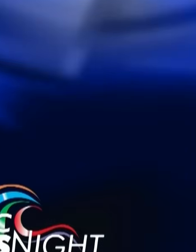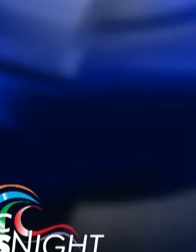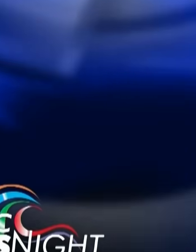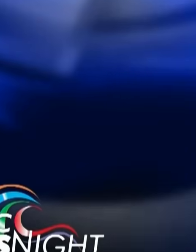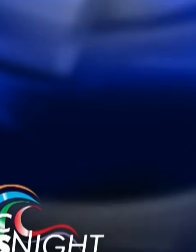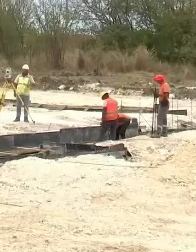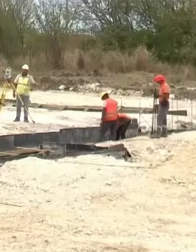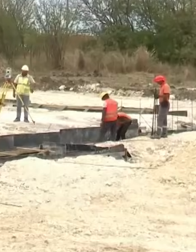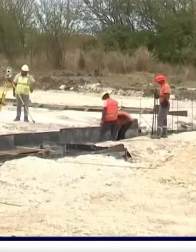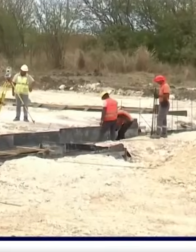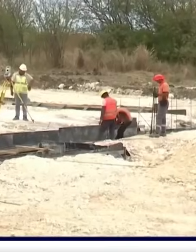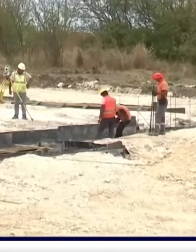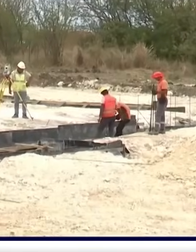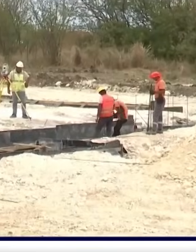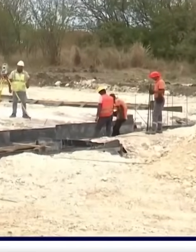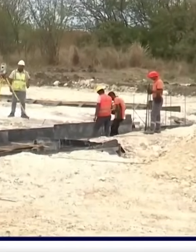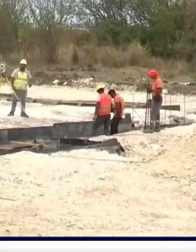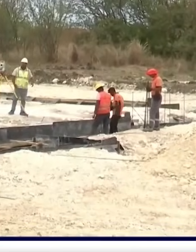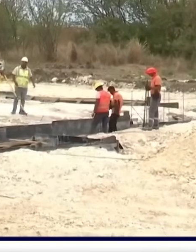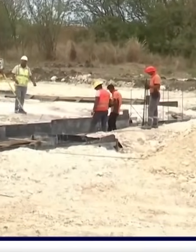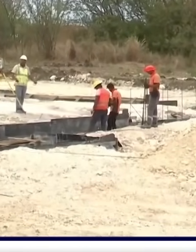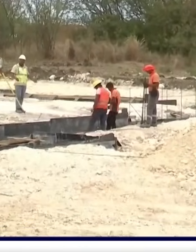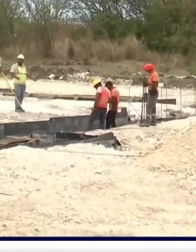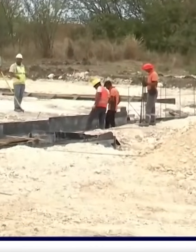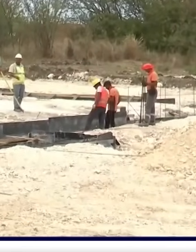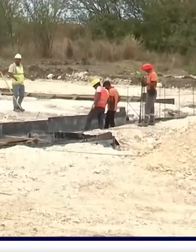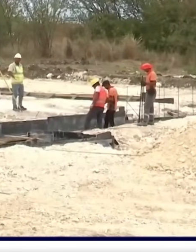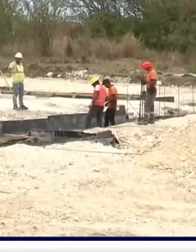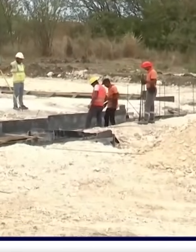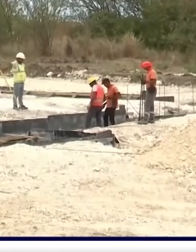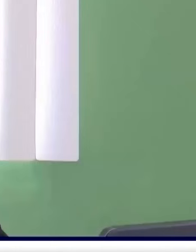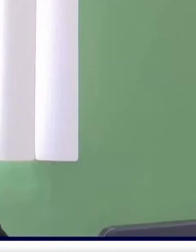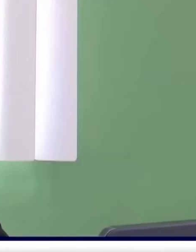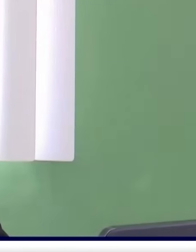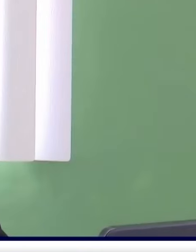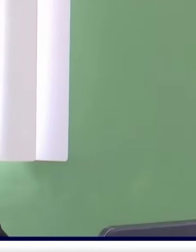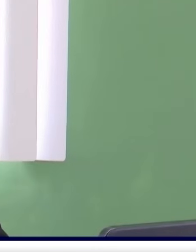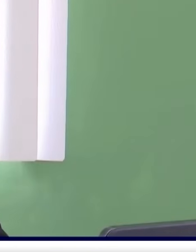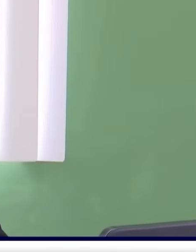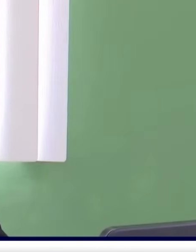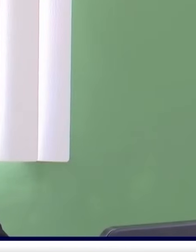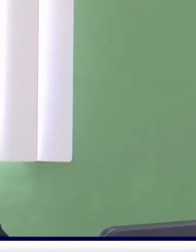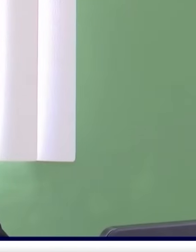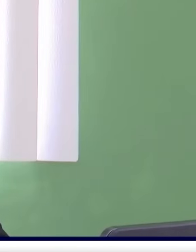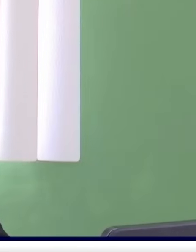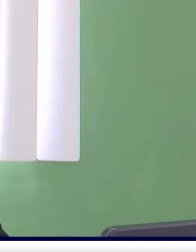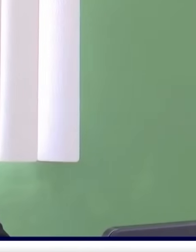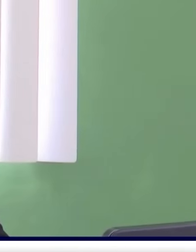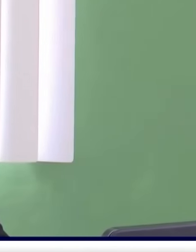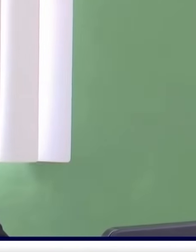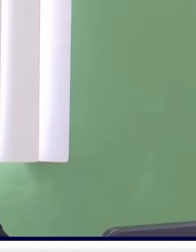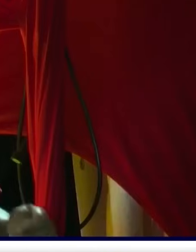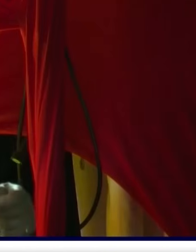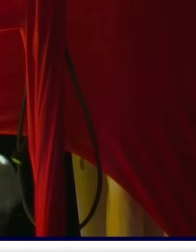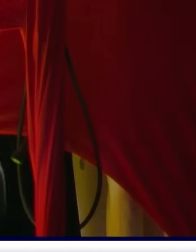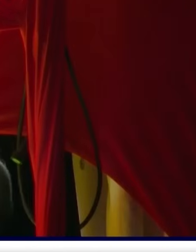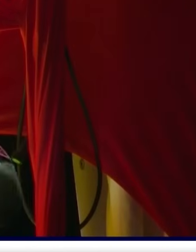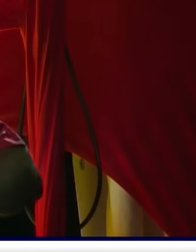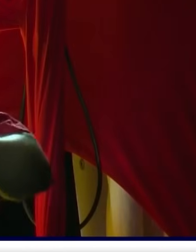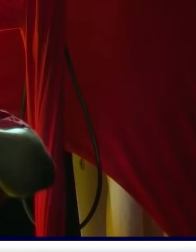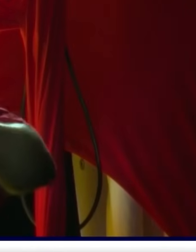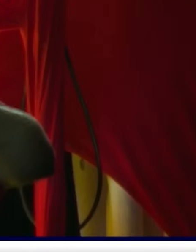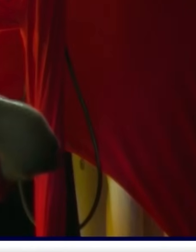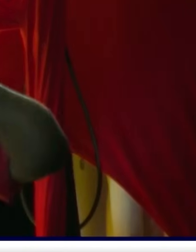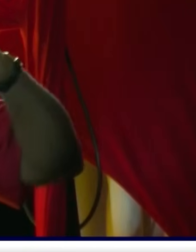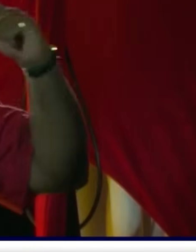In the headlines, a facility to boost food production in Barbados expected to be completed early next year. The battle continues